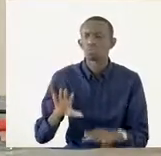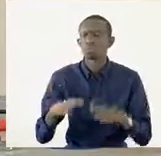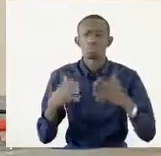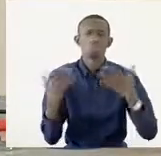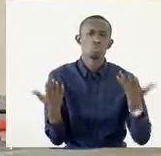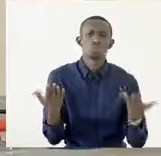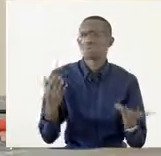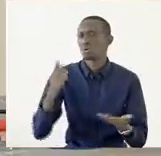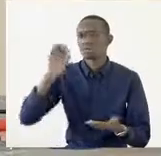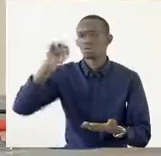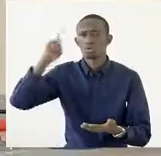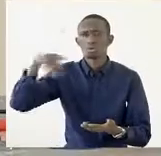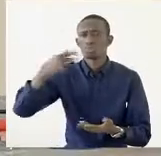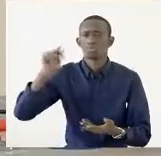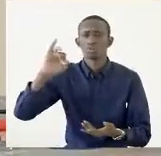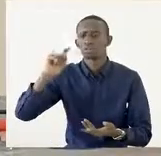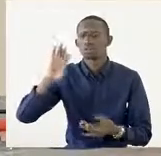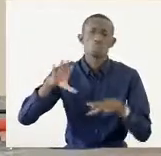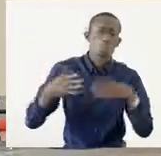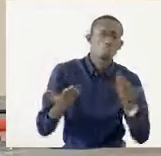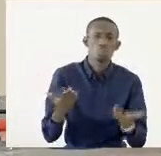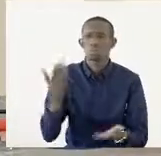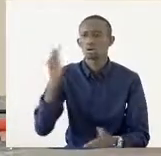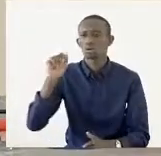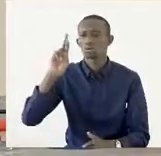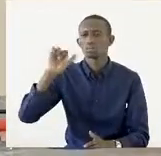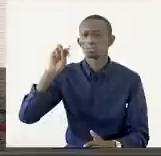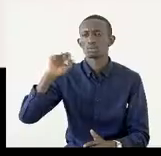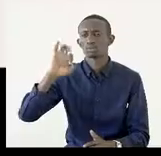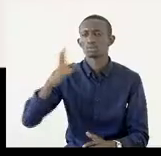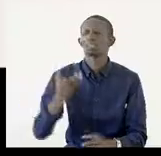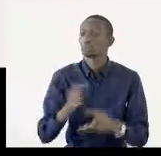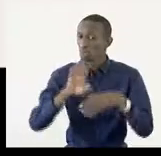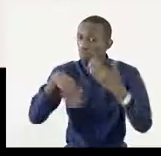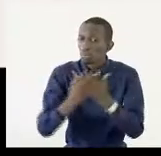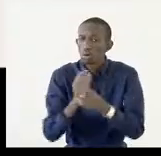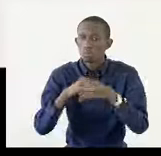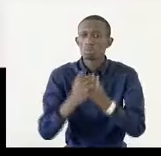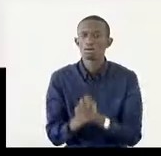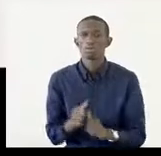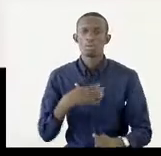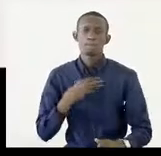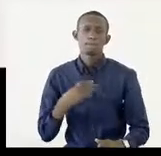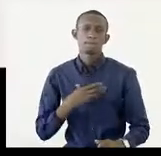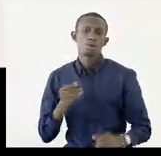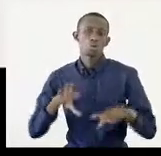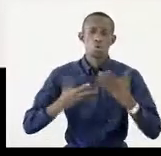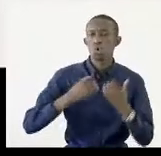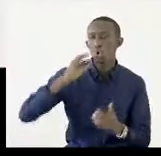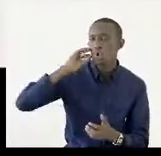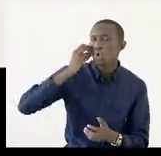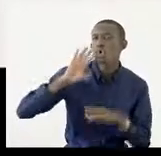whether aromatic or aromatic, they will produce this yellow, orange, or